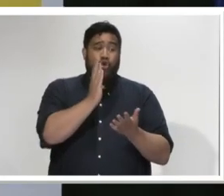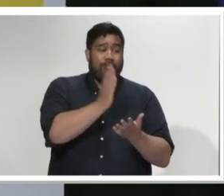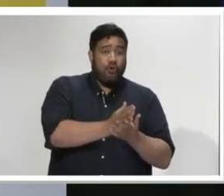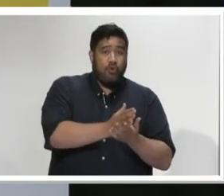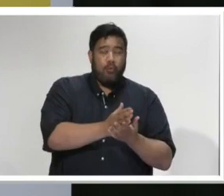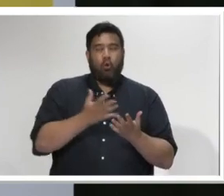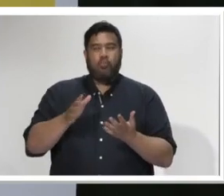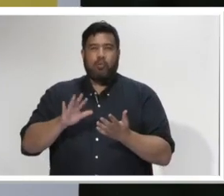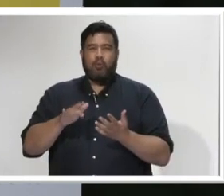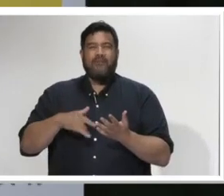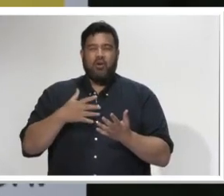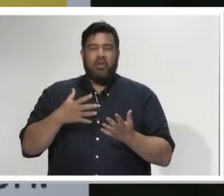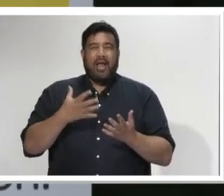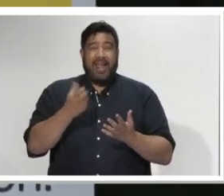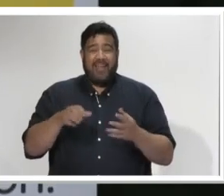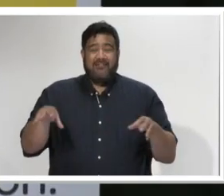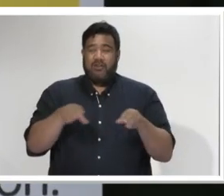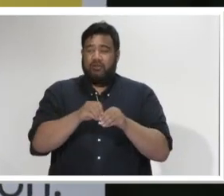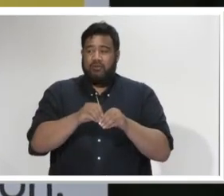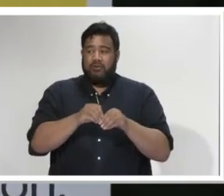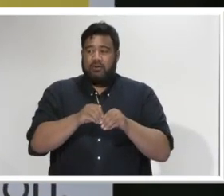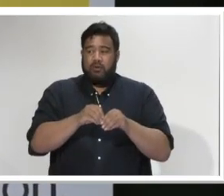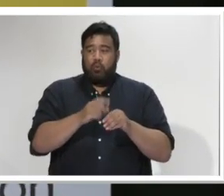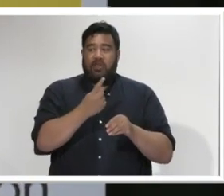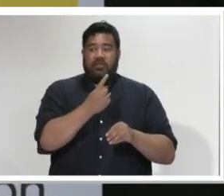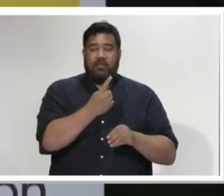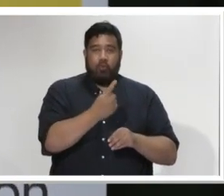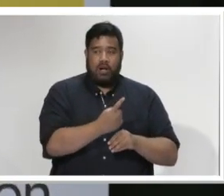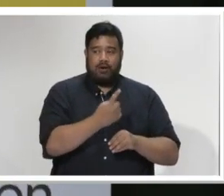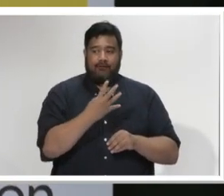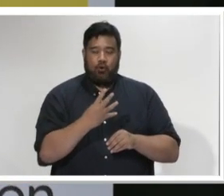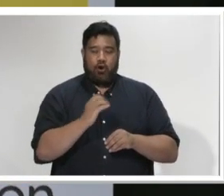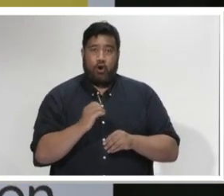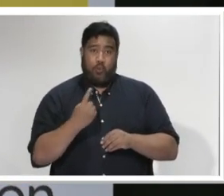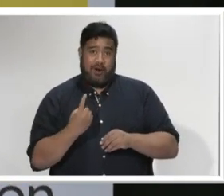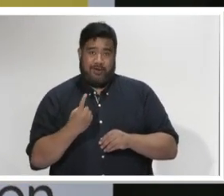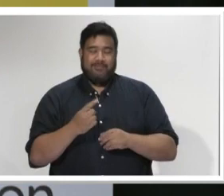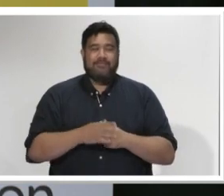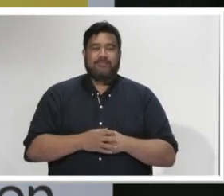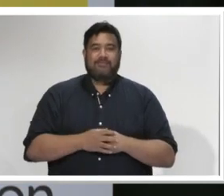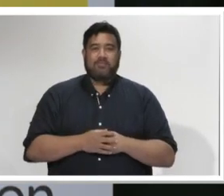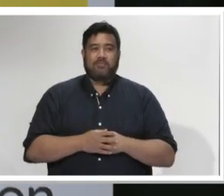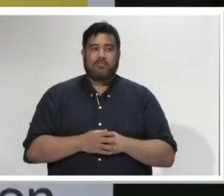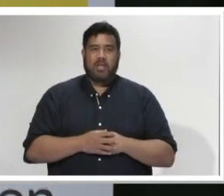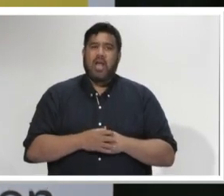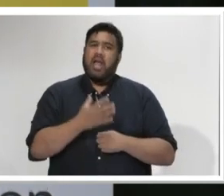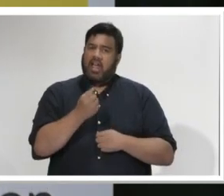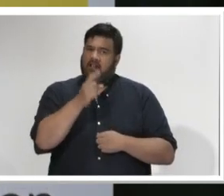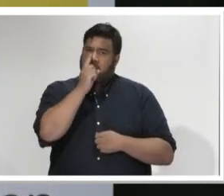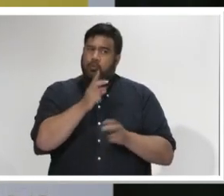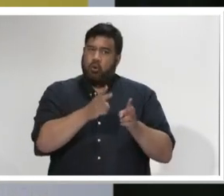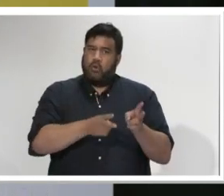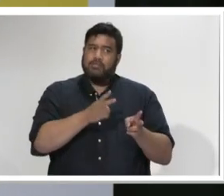is 1,401. Today there are 12 people in hospital and 3 of these people are